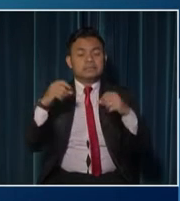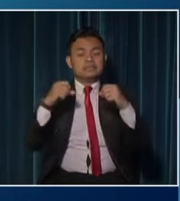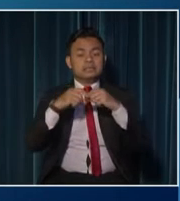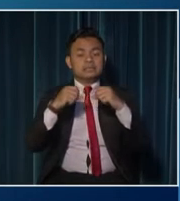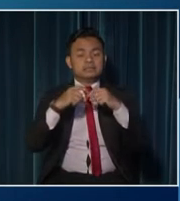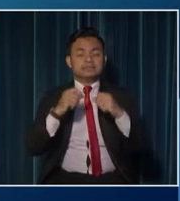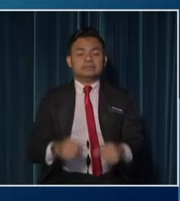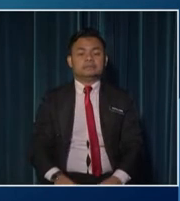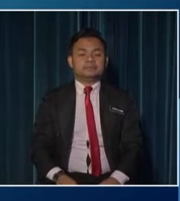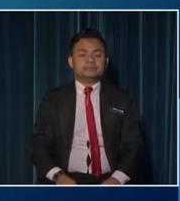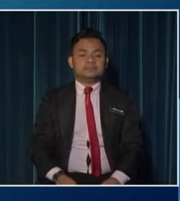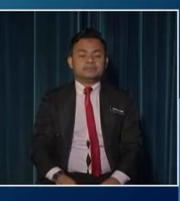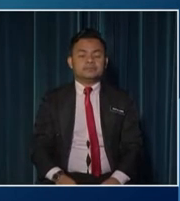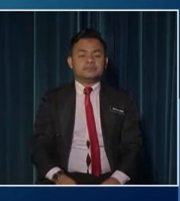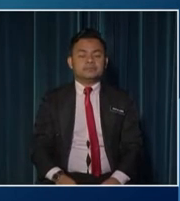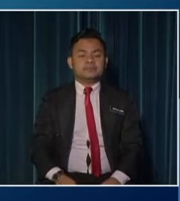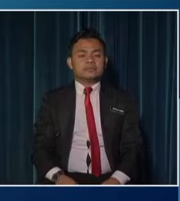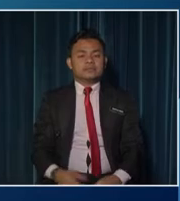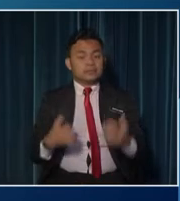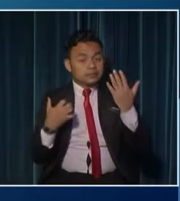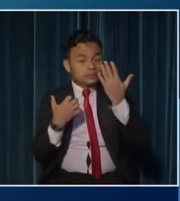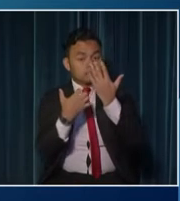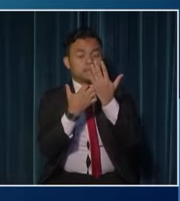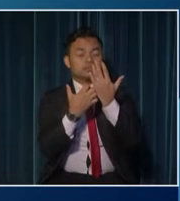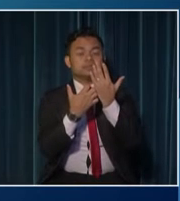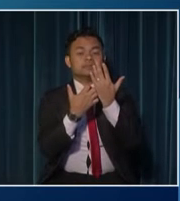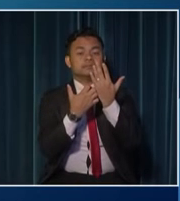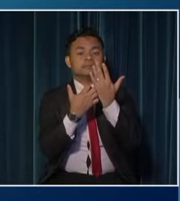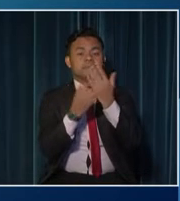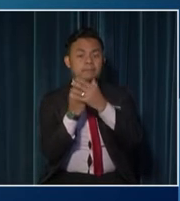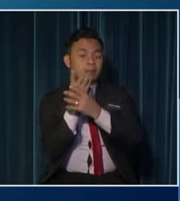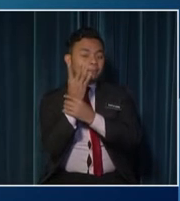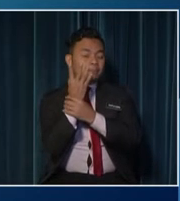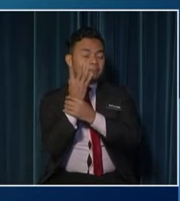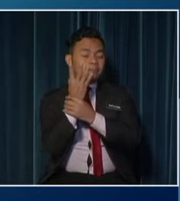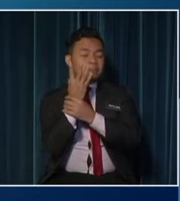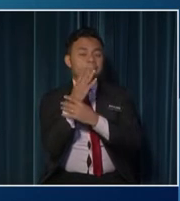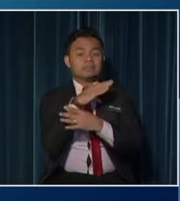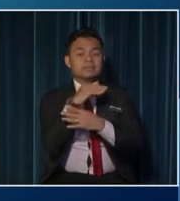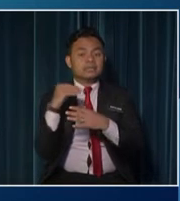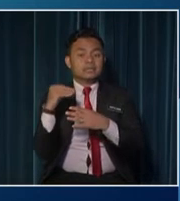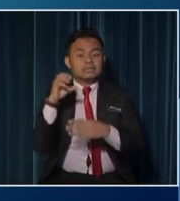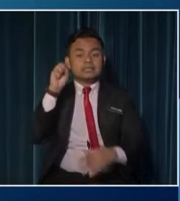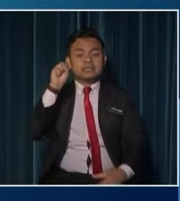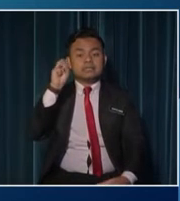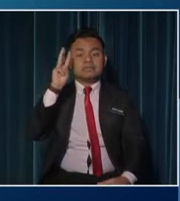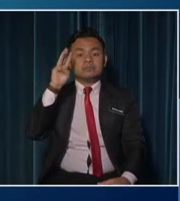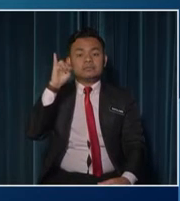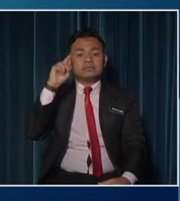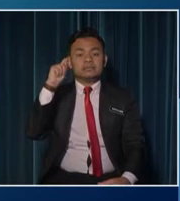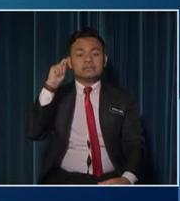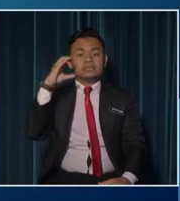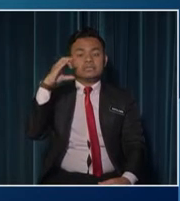circuit, which are dry cell, bulbs, and switch.